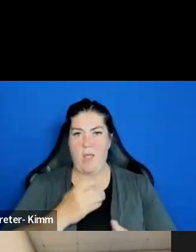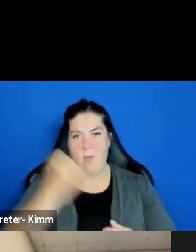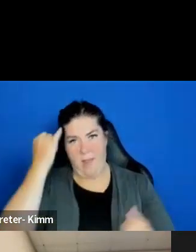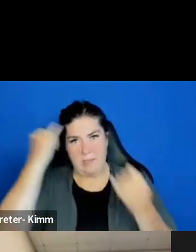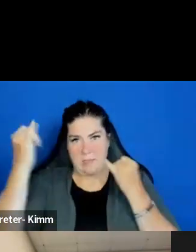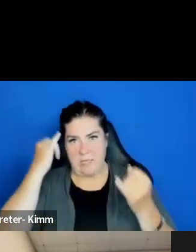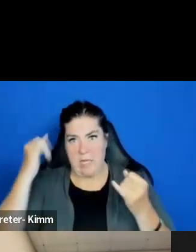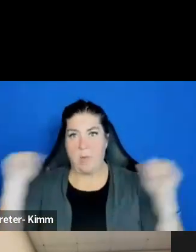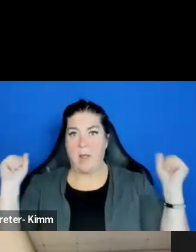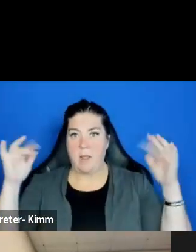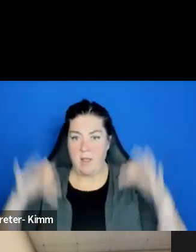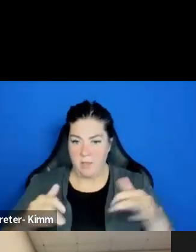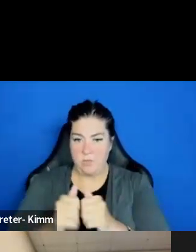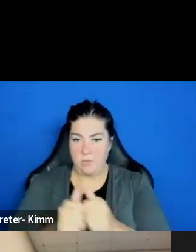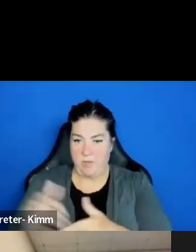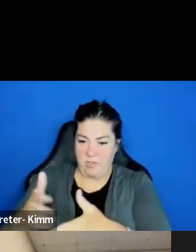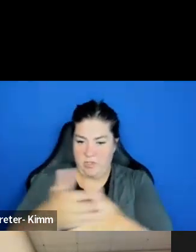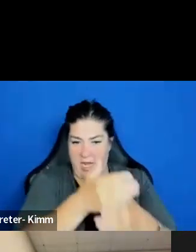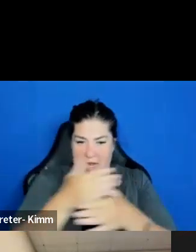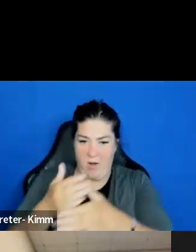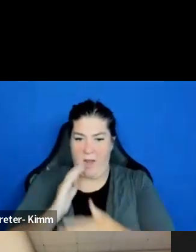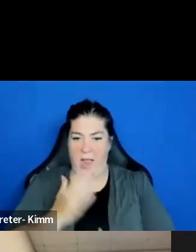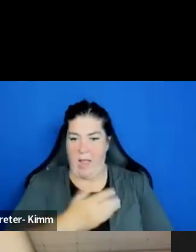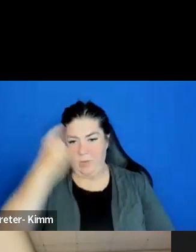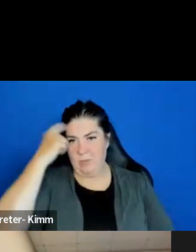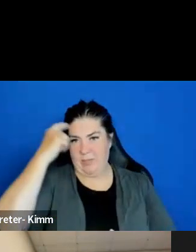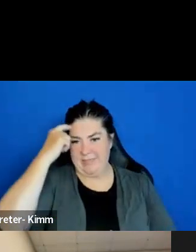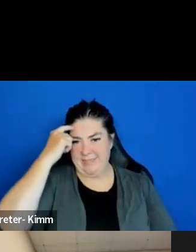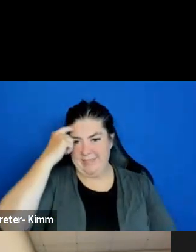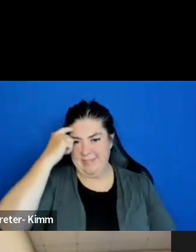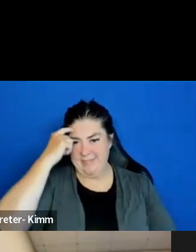and share our brain trust.